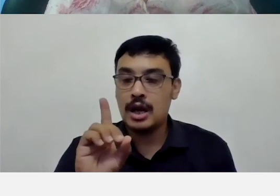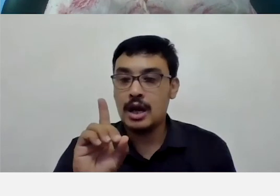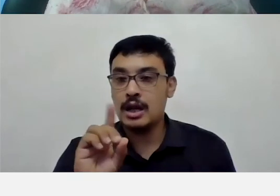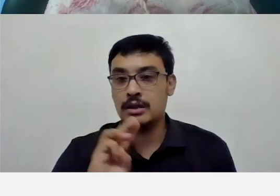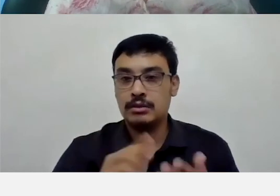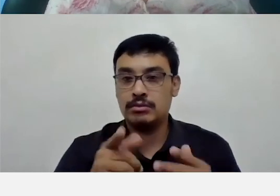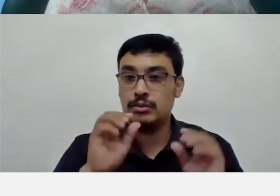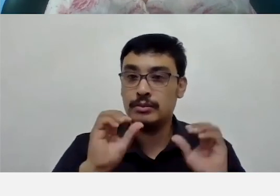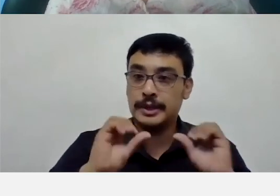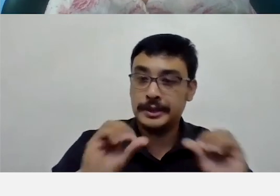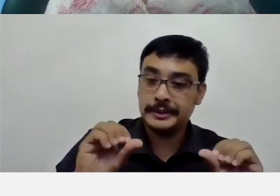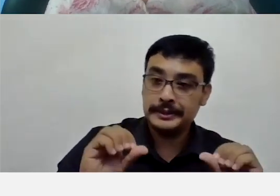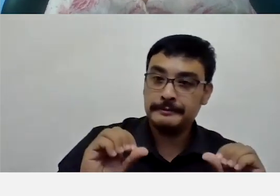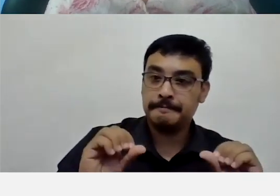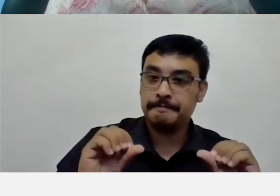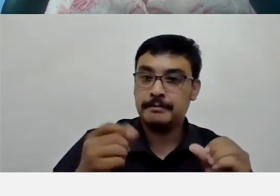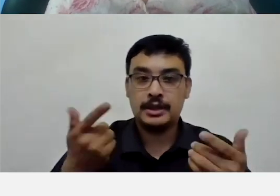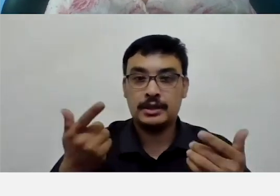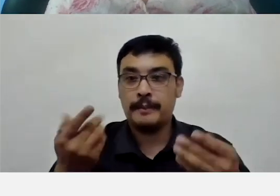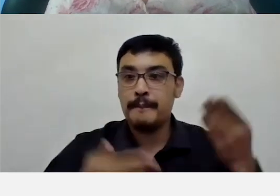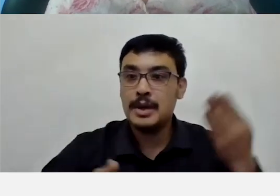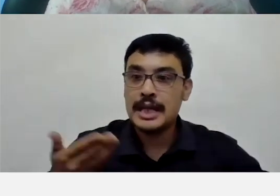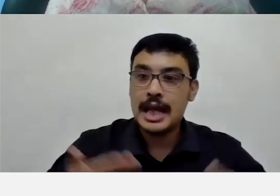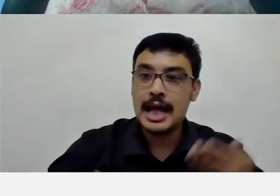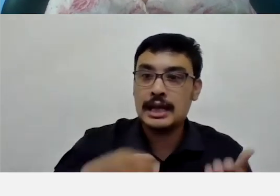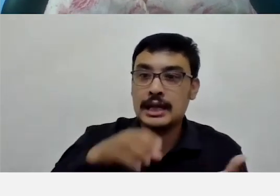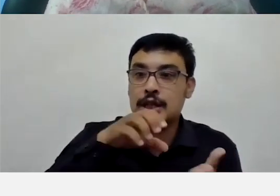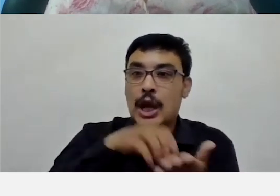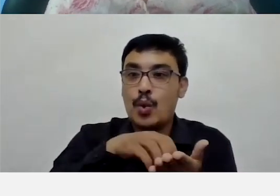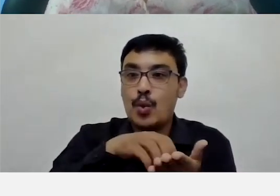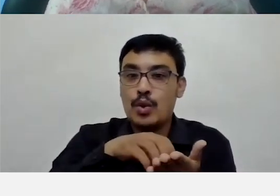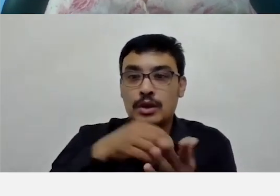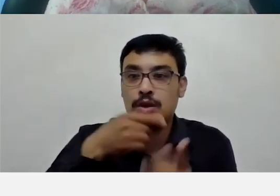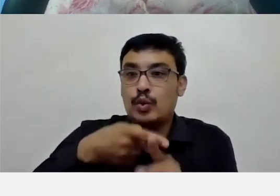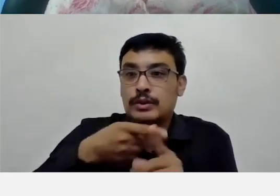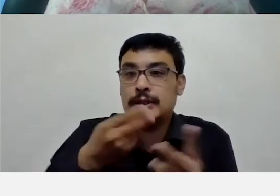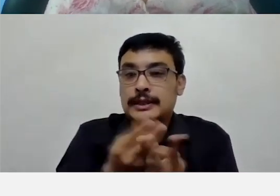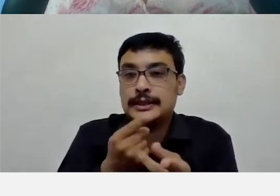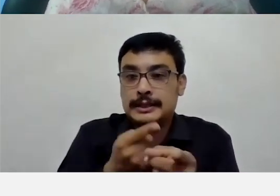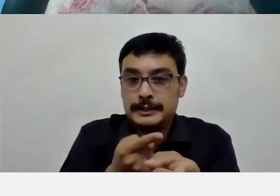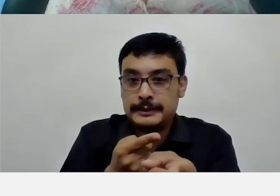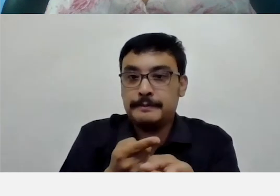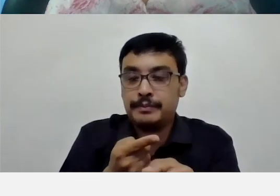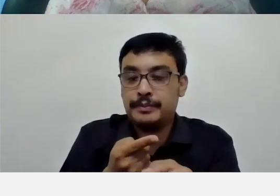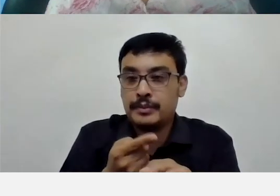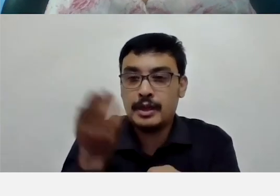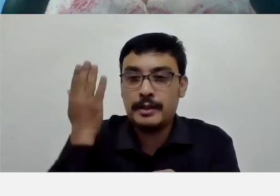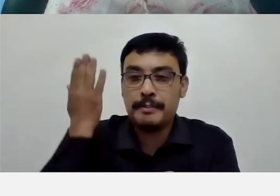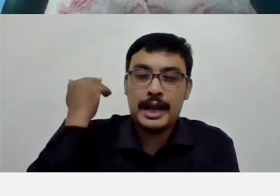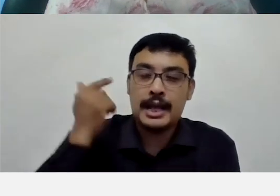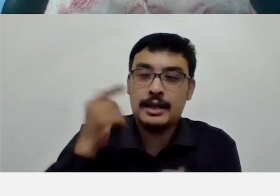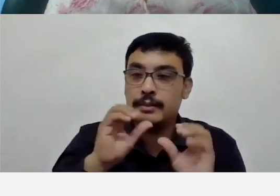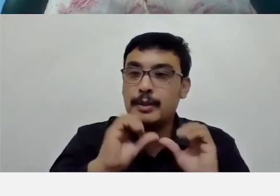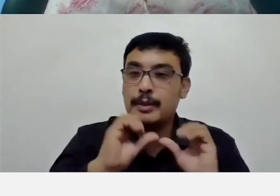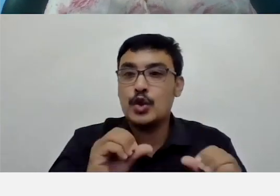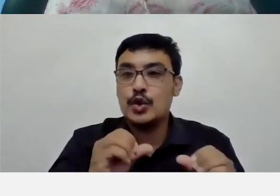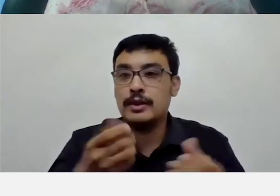as business hub in ancient time. So it was used as business hub